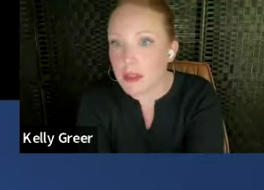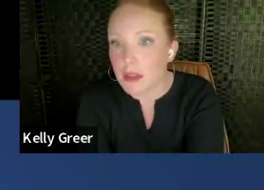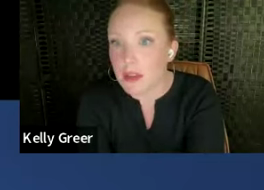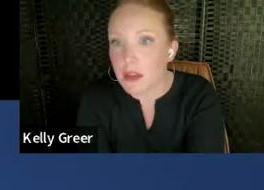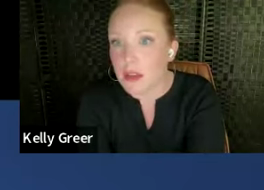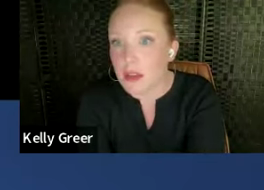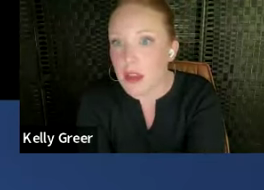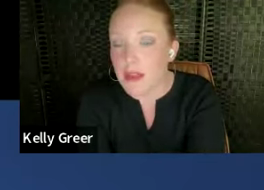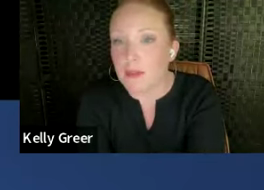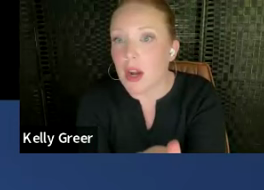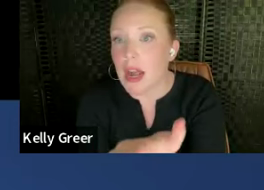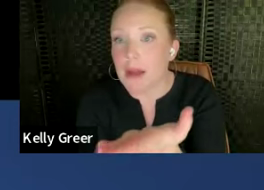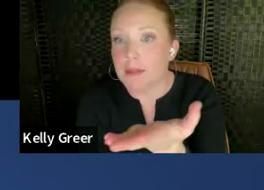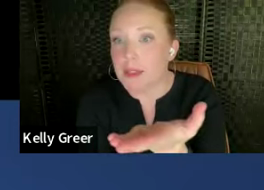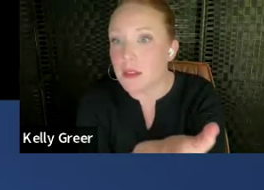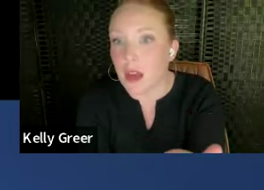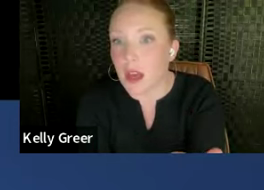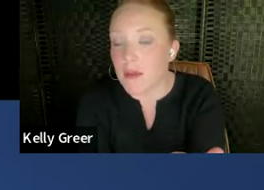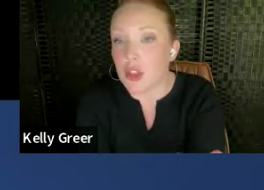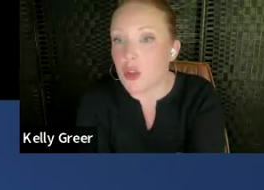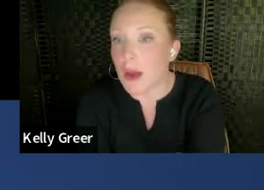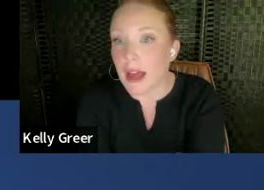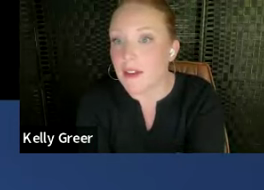alarm. And then perhaps